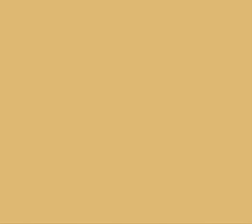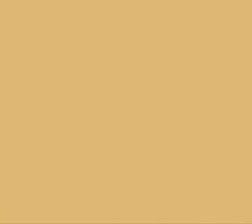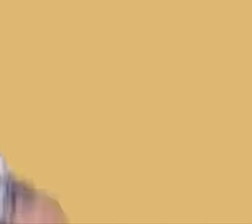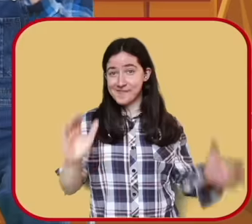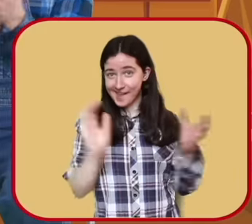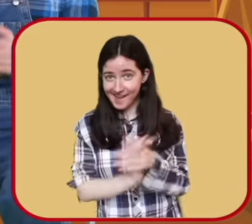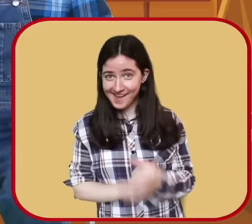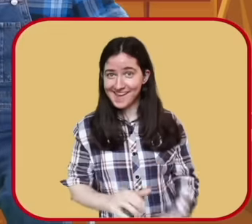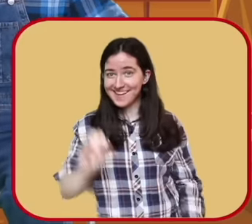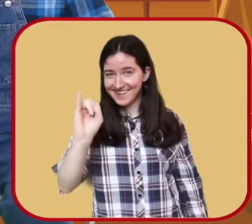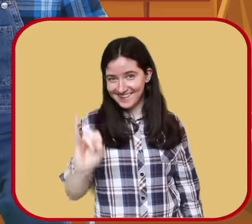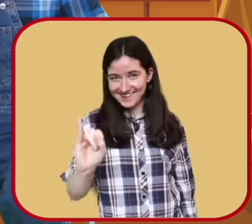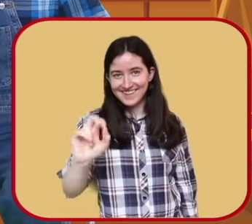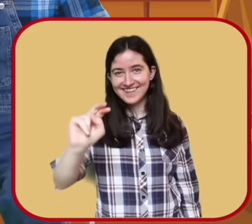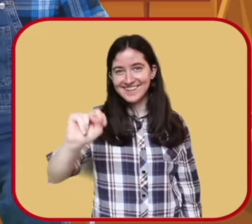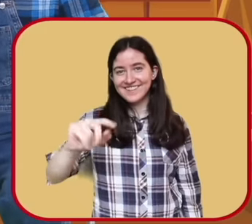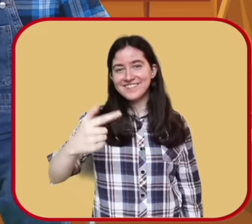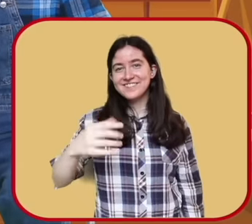I-N-G-O,